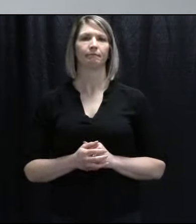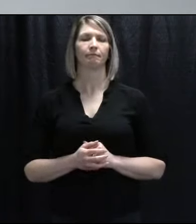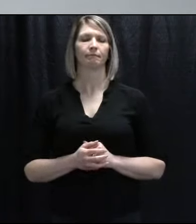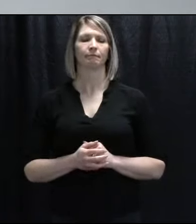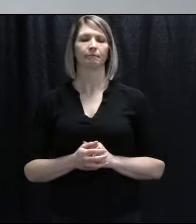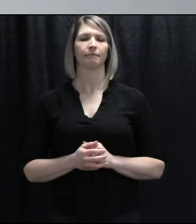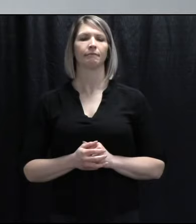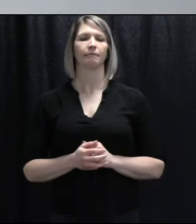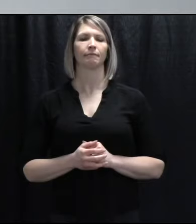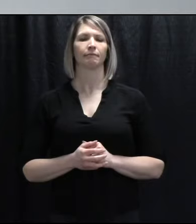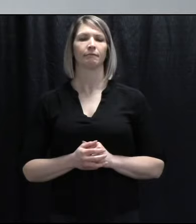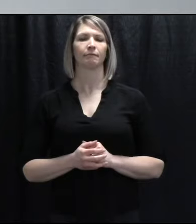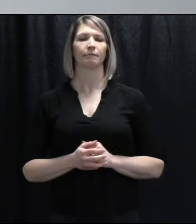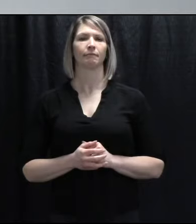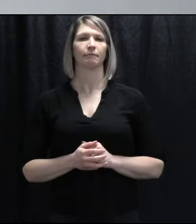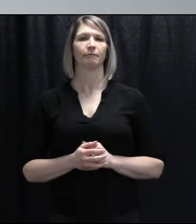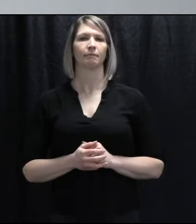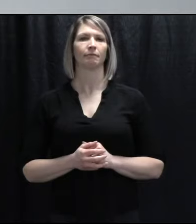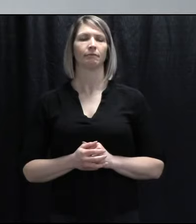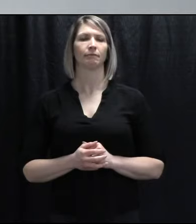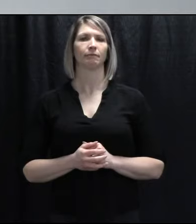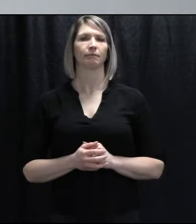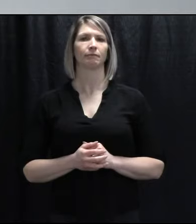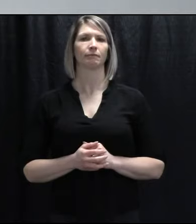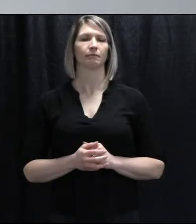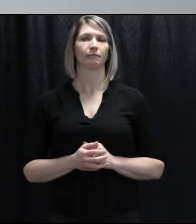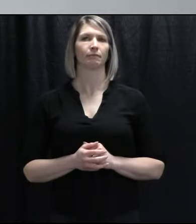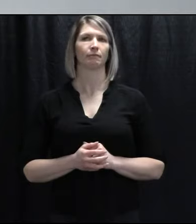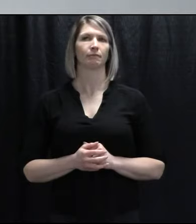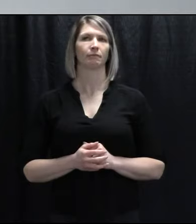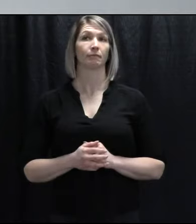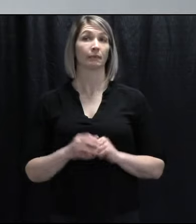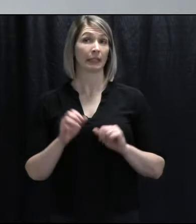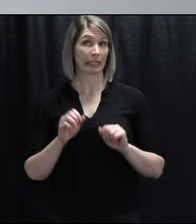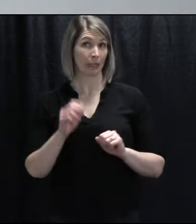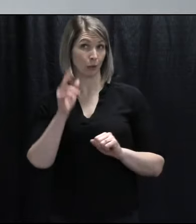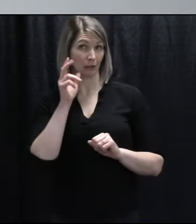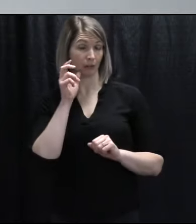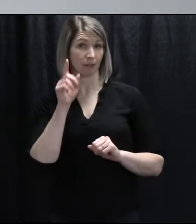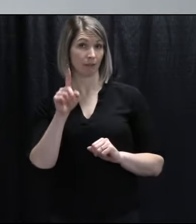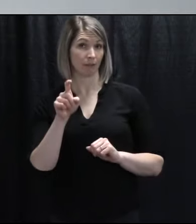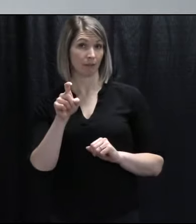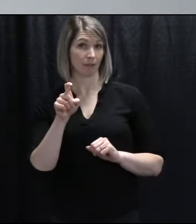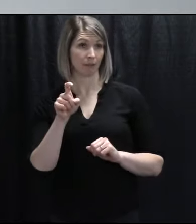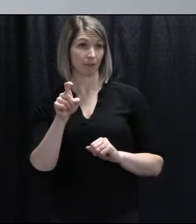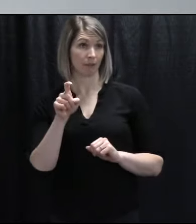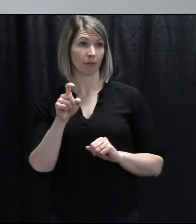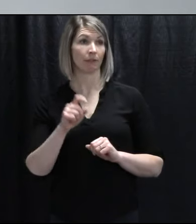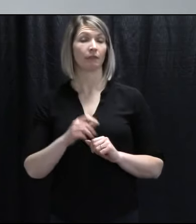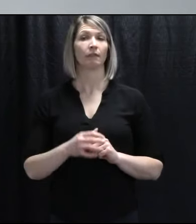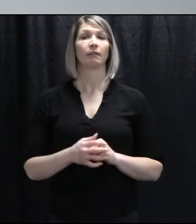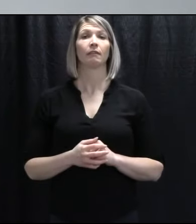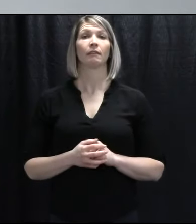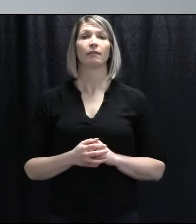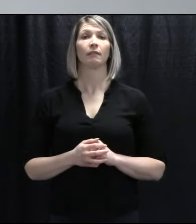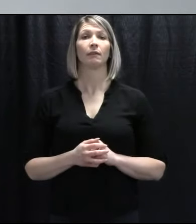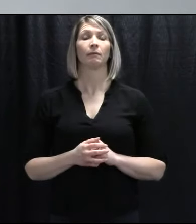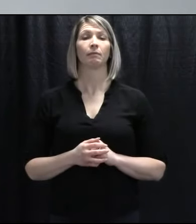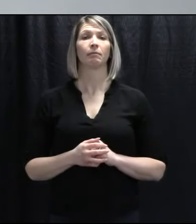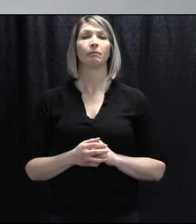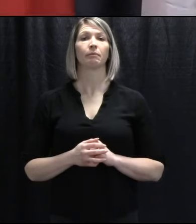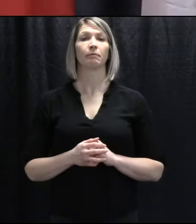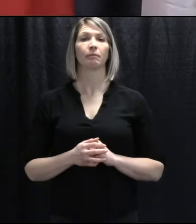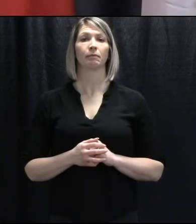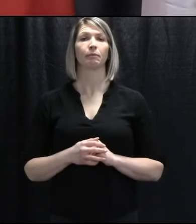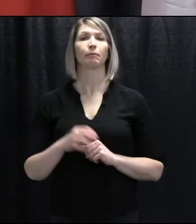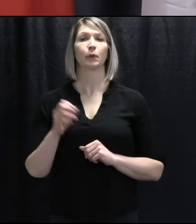Mr. Tutton, if you are on mute, please unmute your line. Can you hear me? We can. Okay,